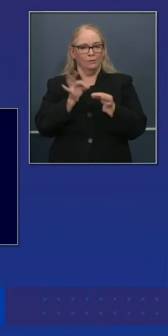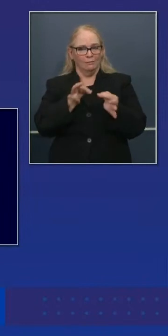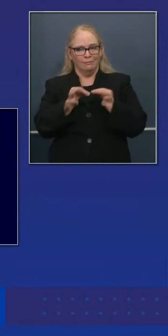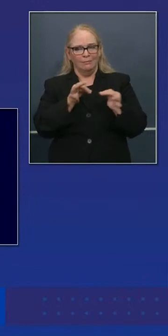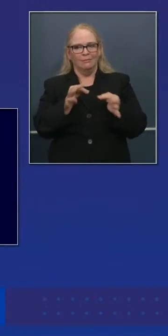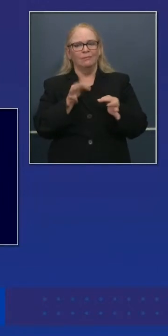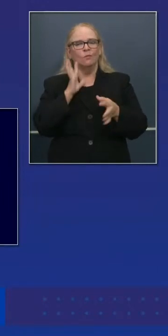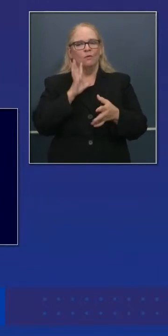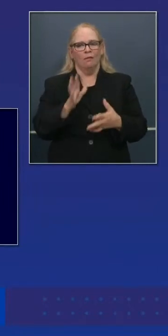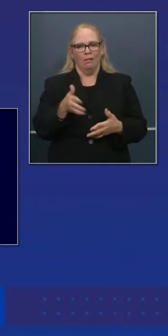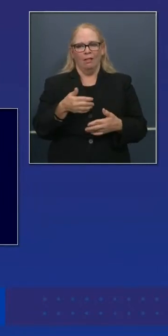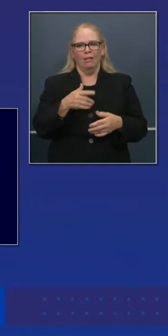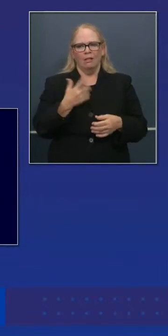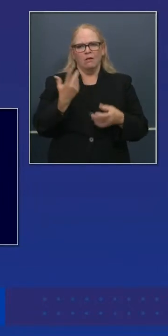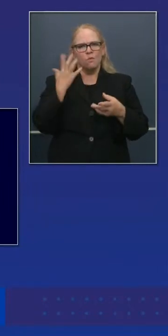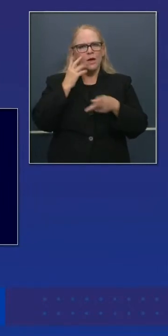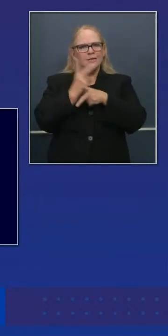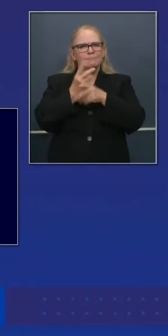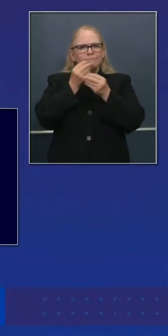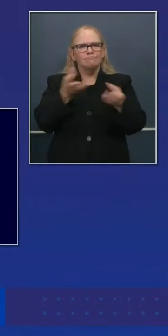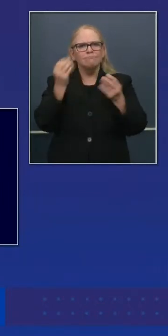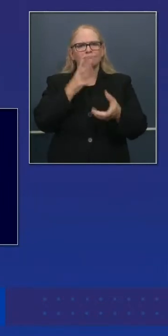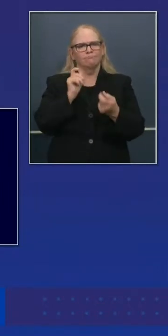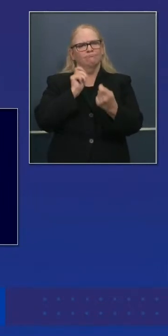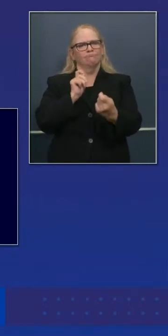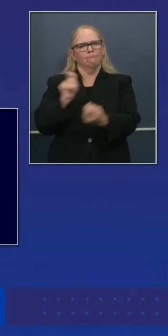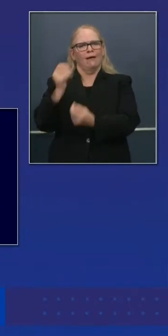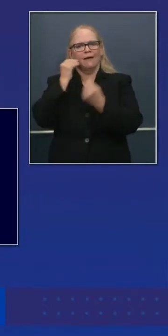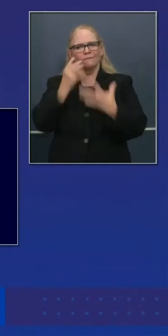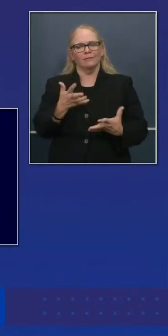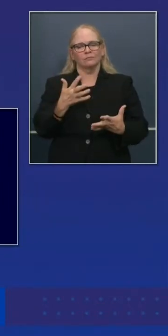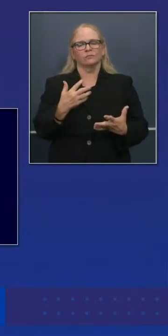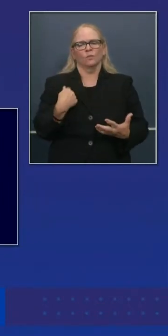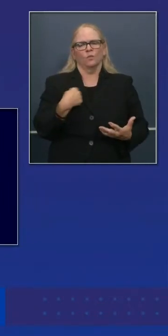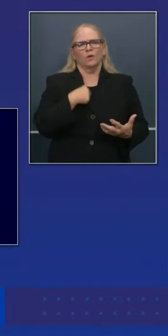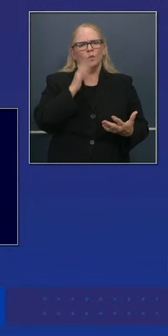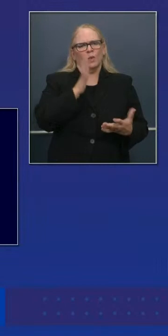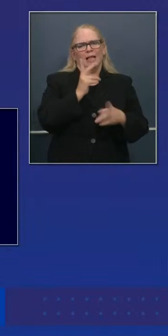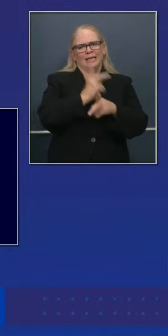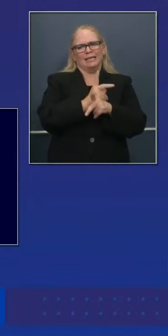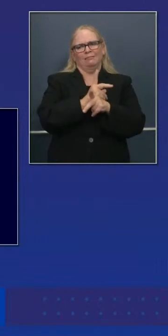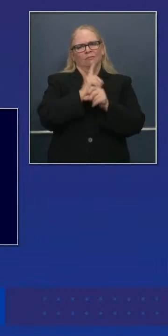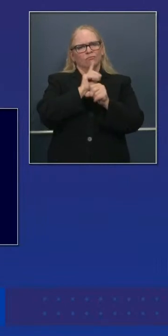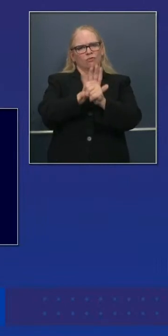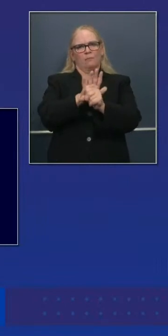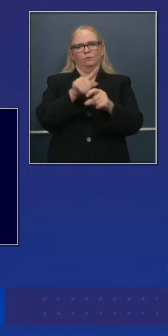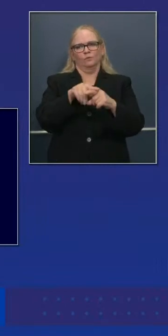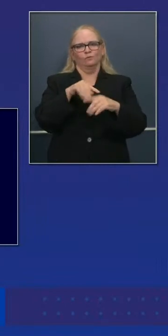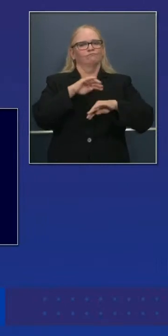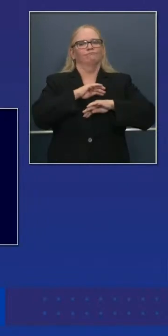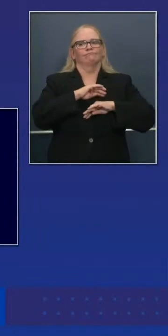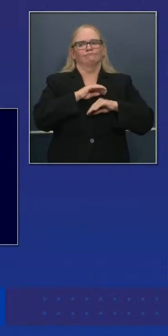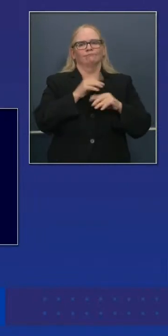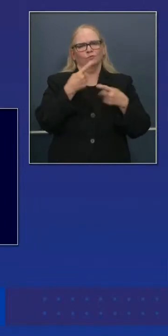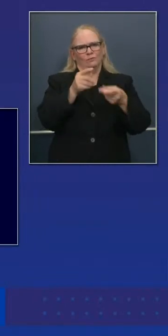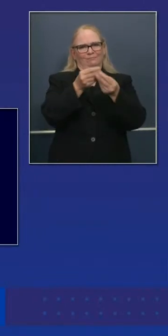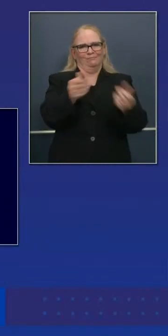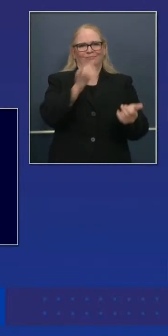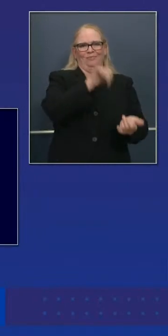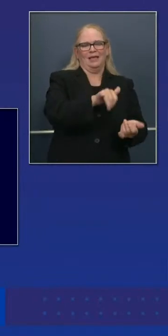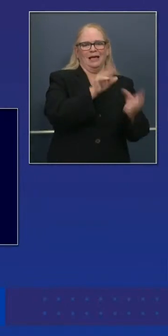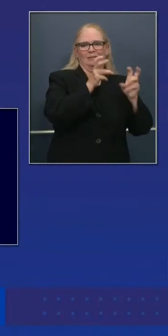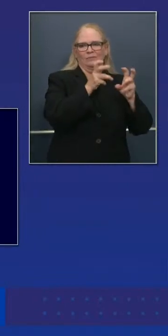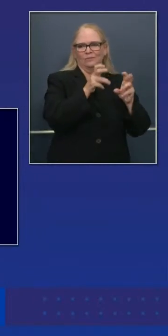you that we are committed to the medium and long term to address these foundational data